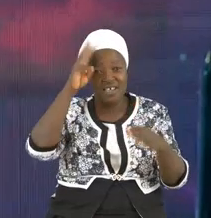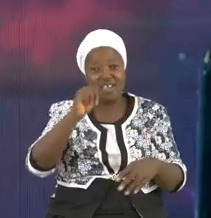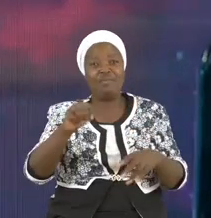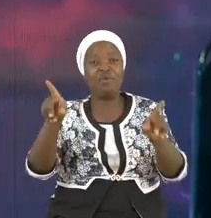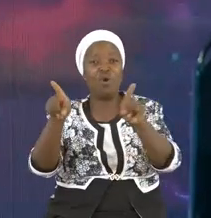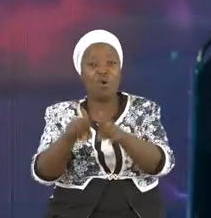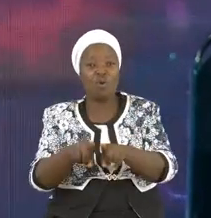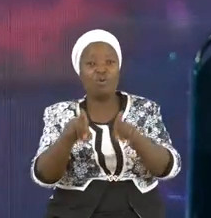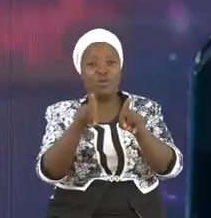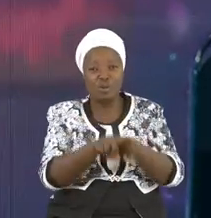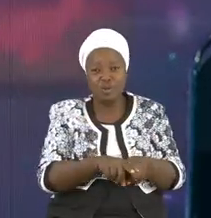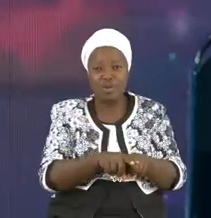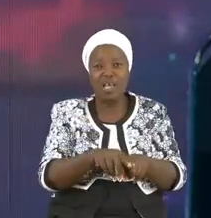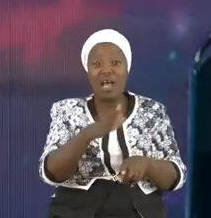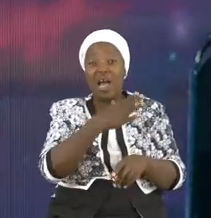and